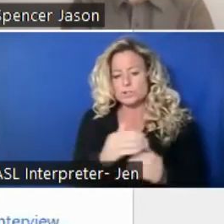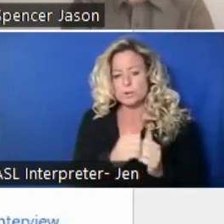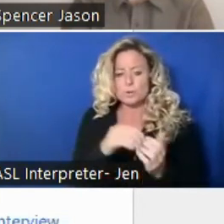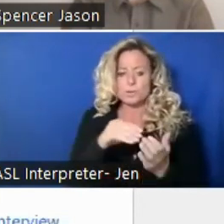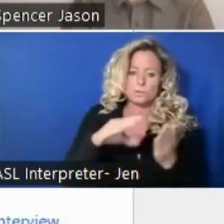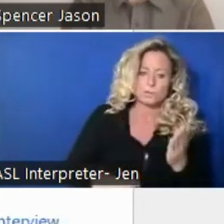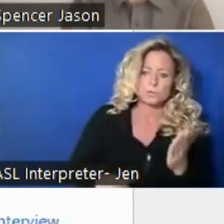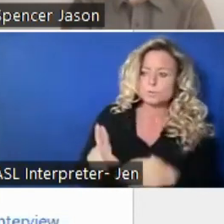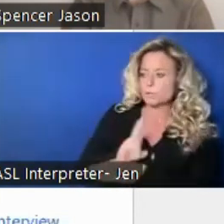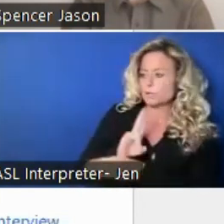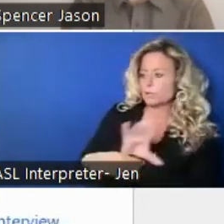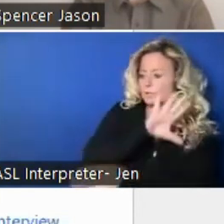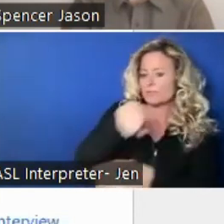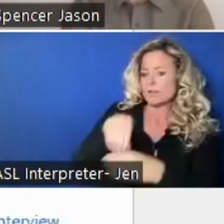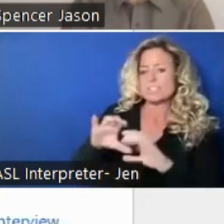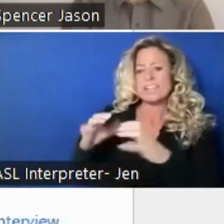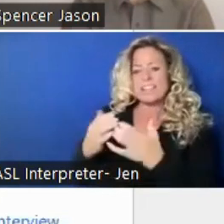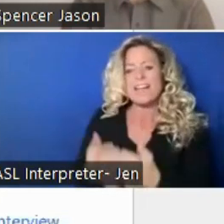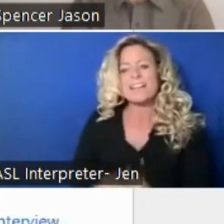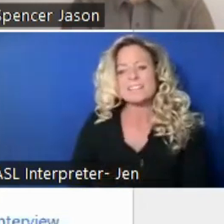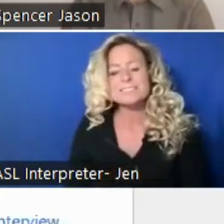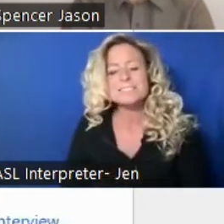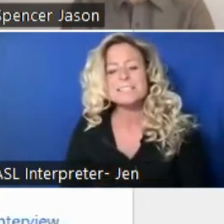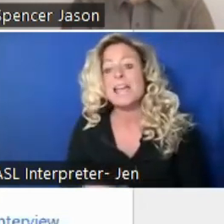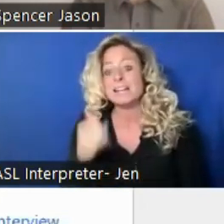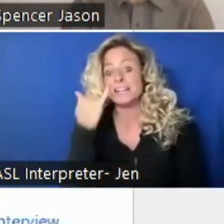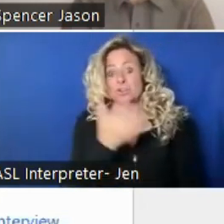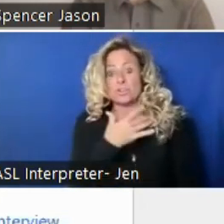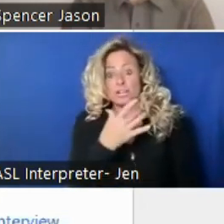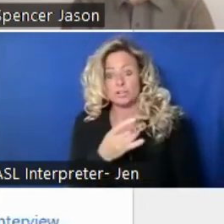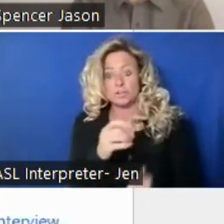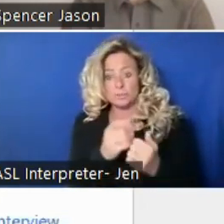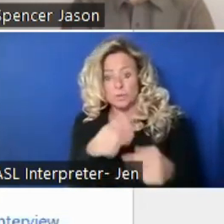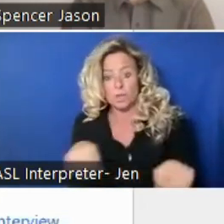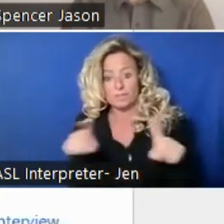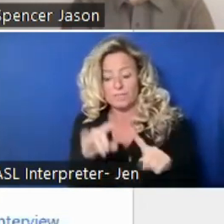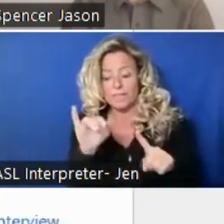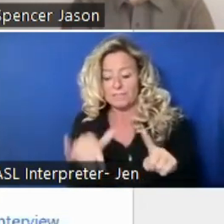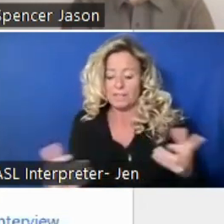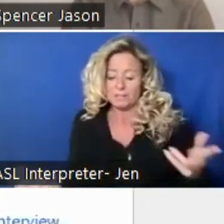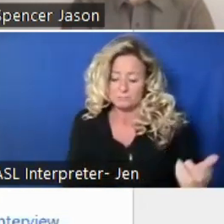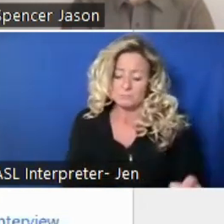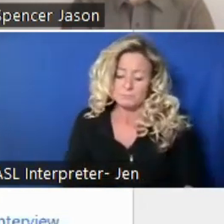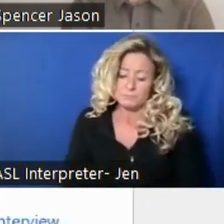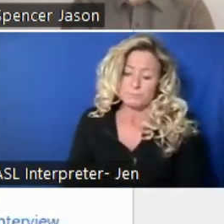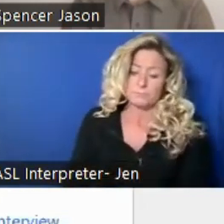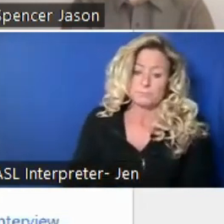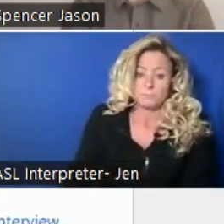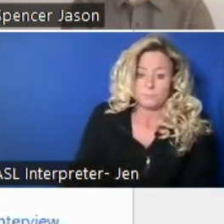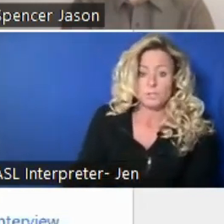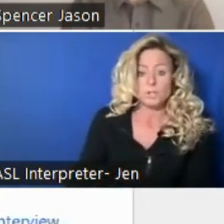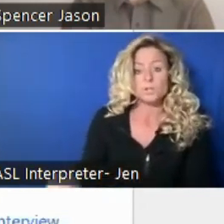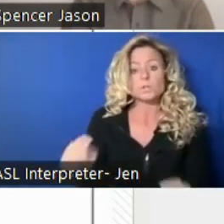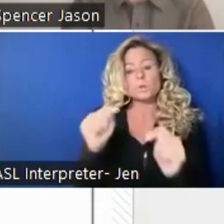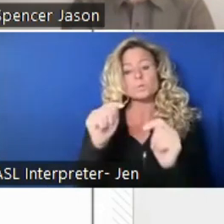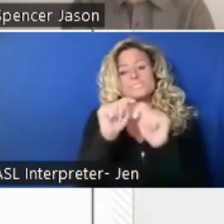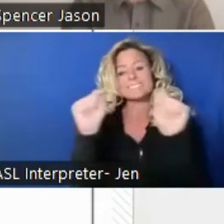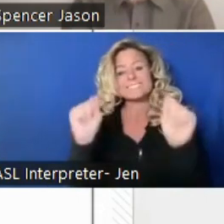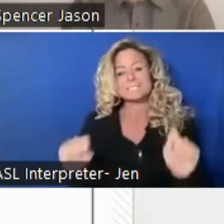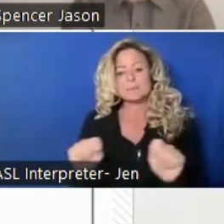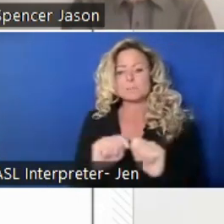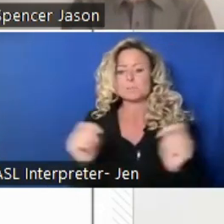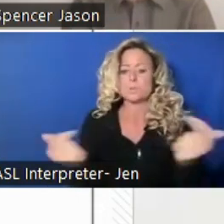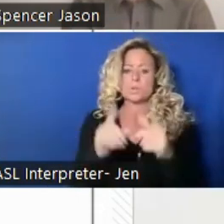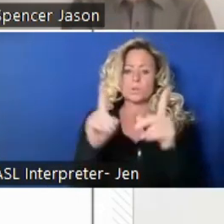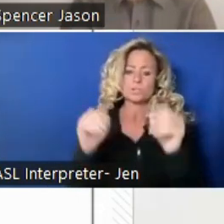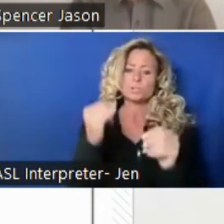in class. And if you're interested in those templates, this is all you have to do. Whether you've